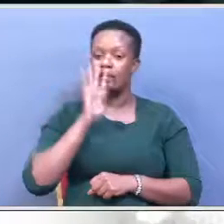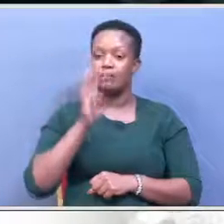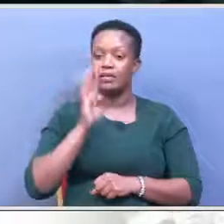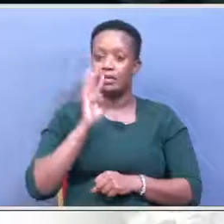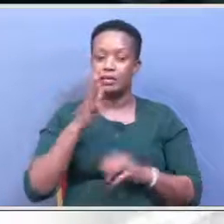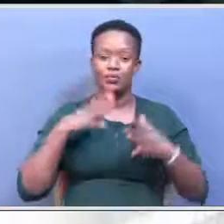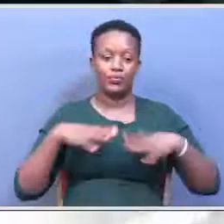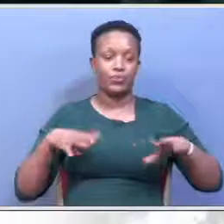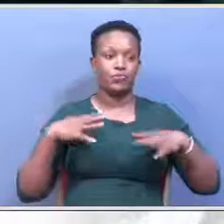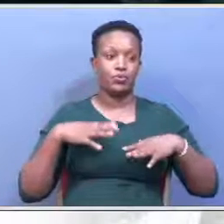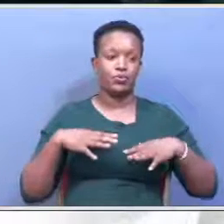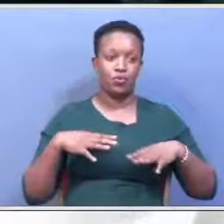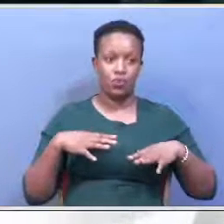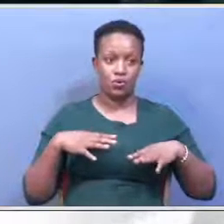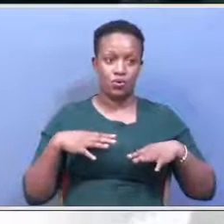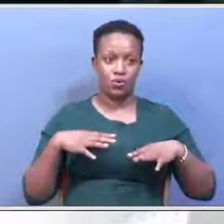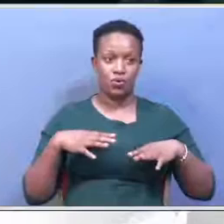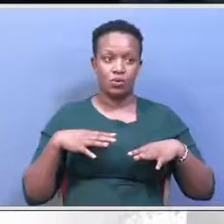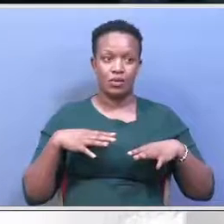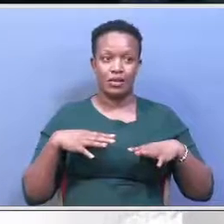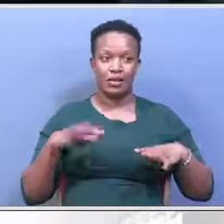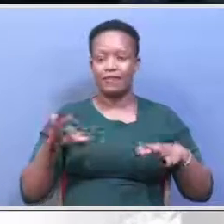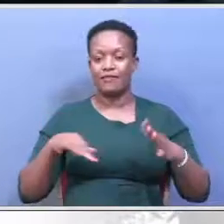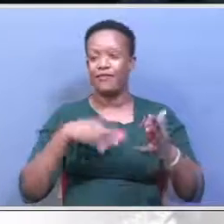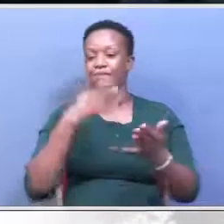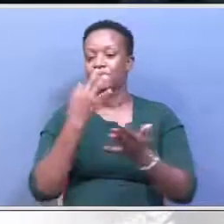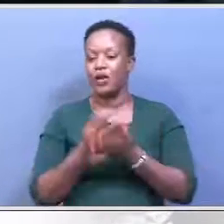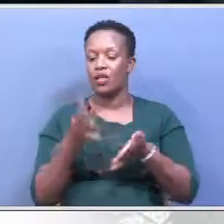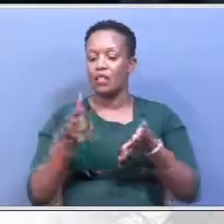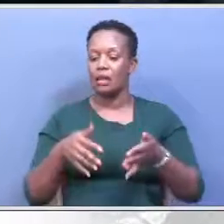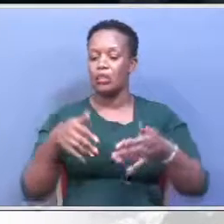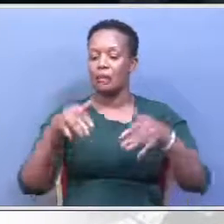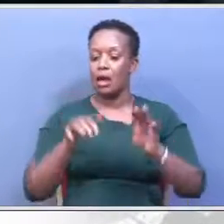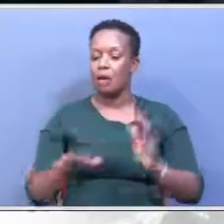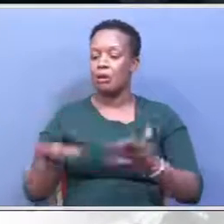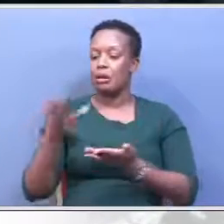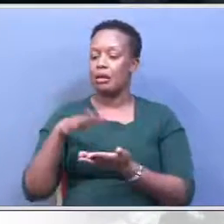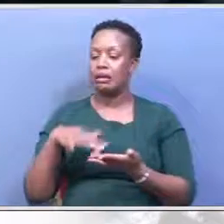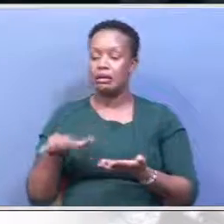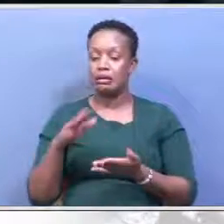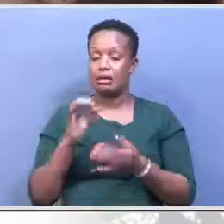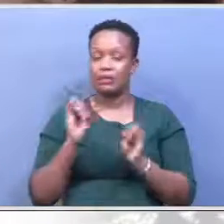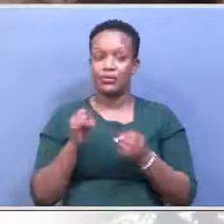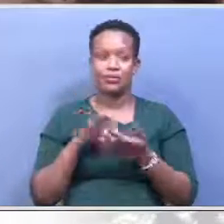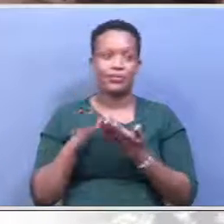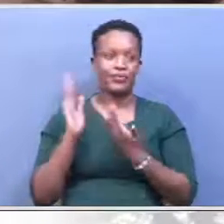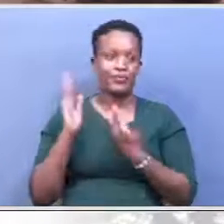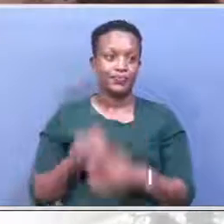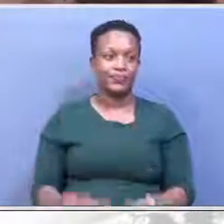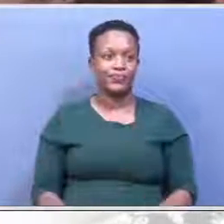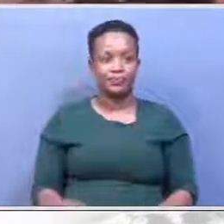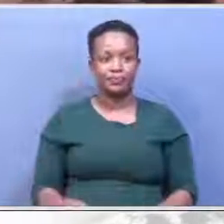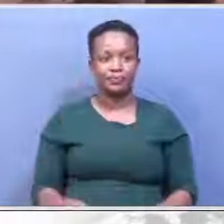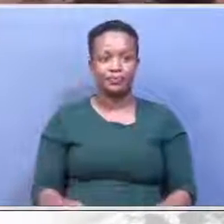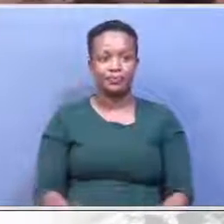to the officers who fell by the graveside. Our reporter Paul Kirobi with the story.